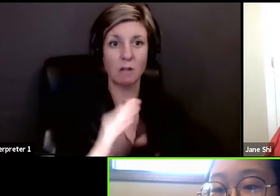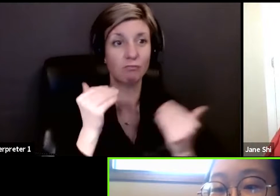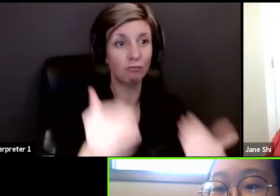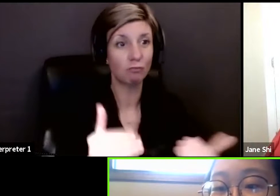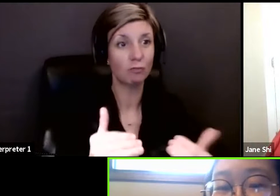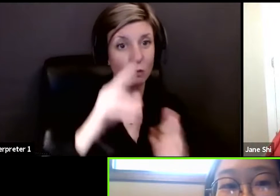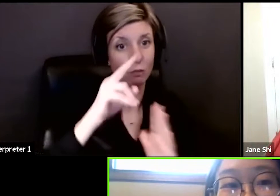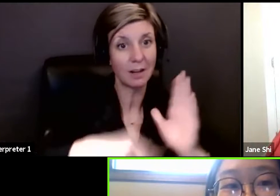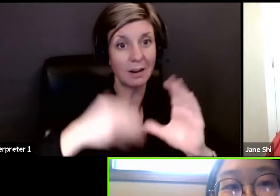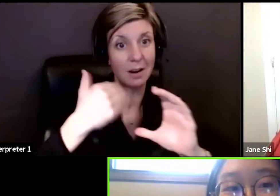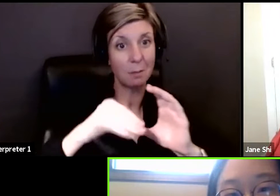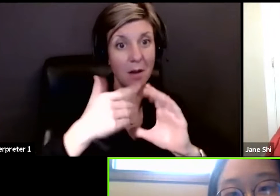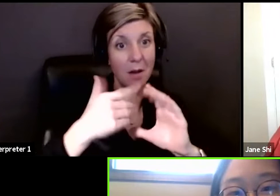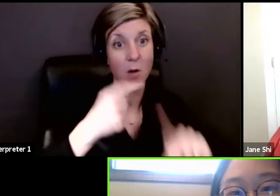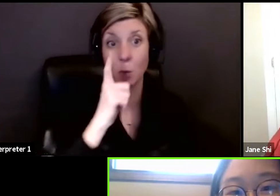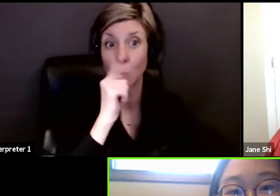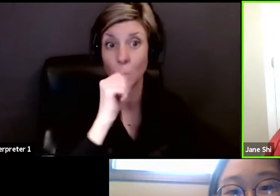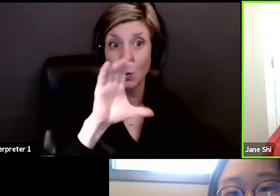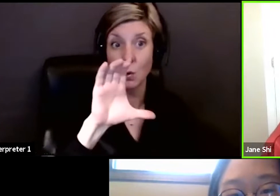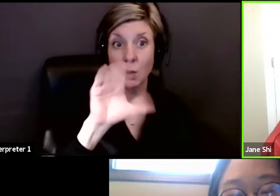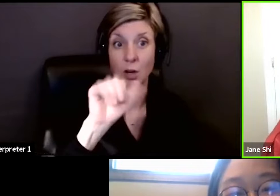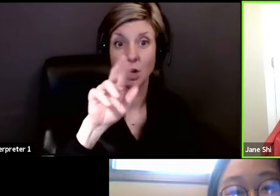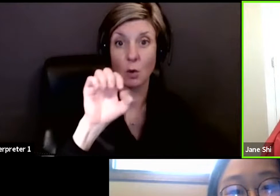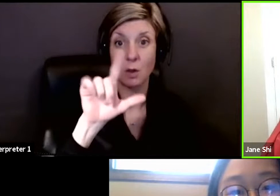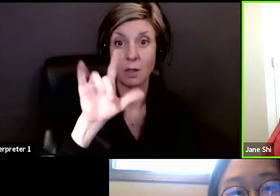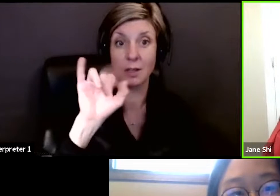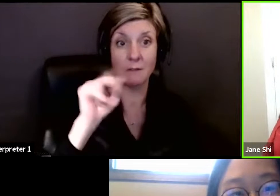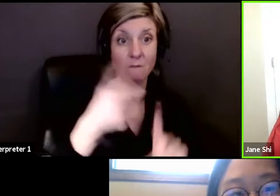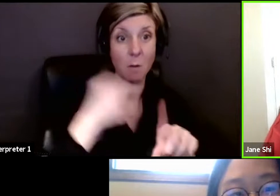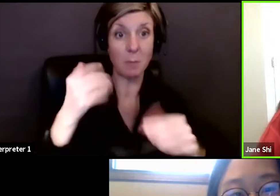from the Ministry of Health. okay, let me pull